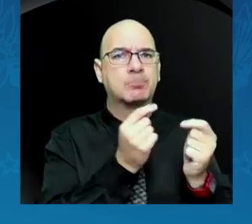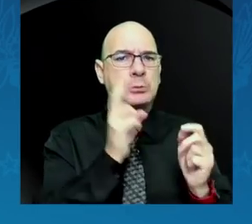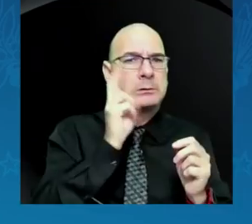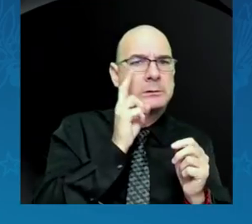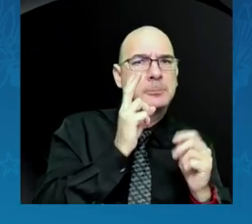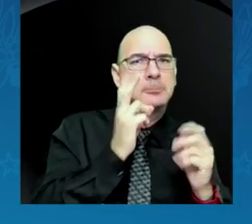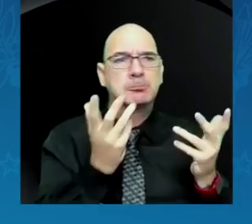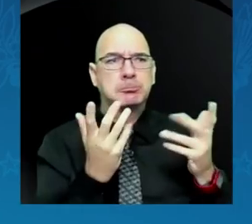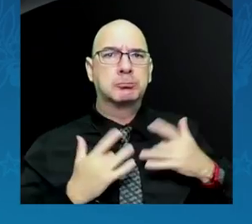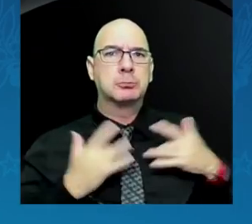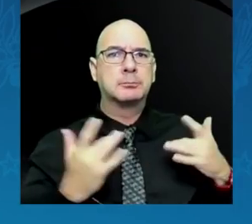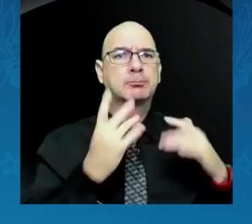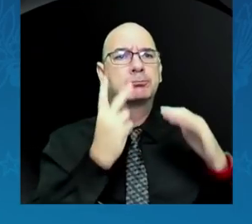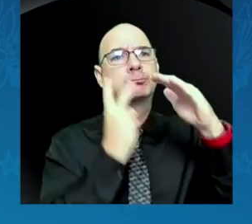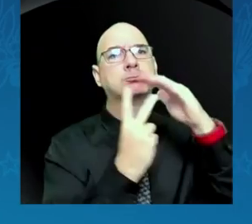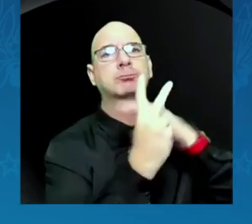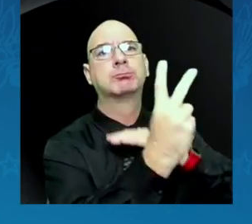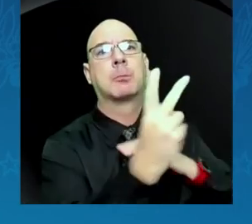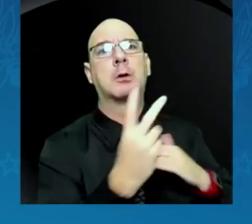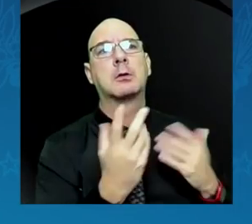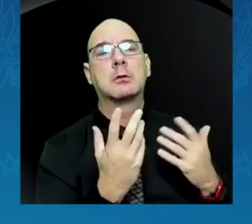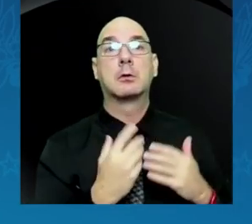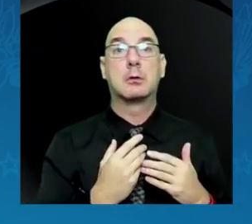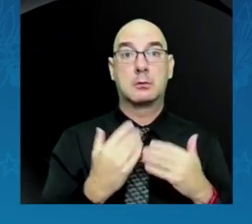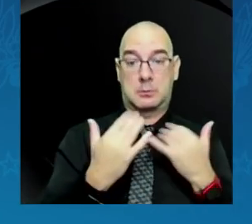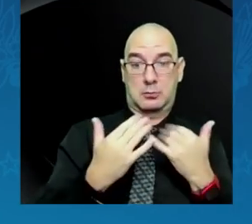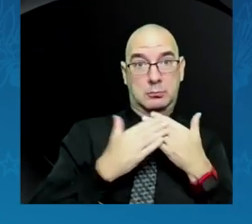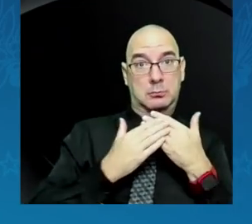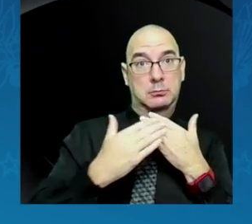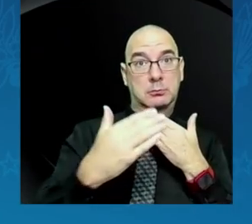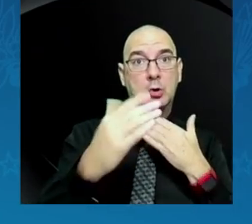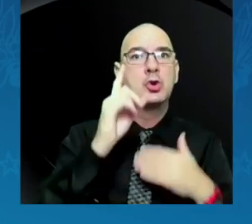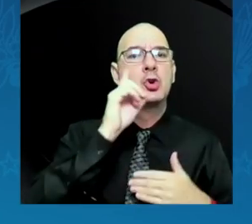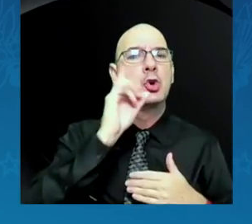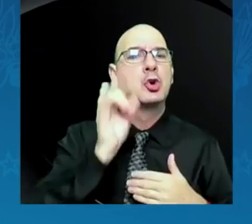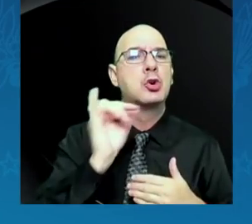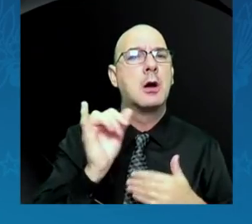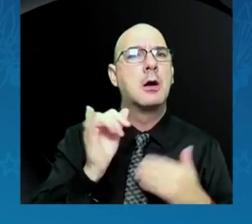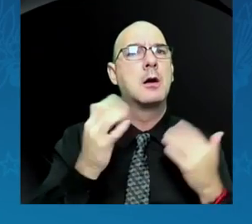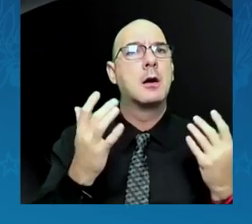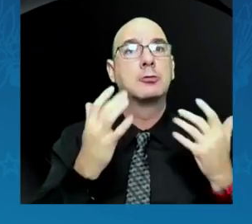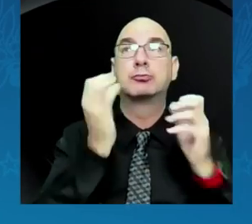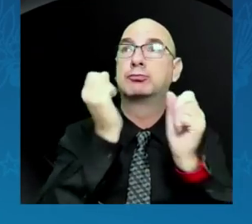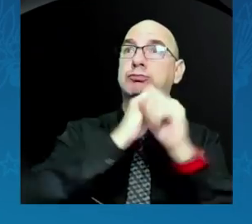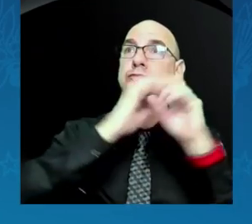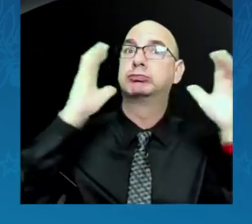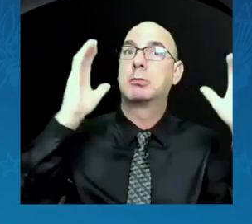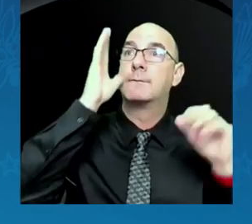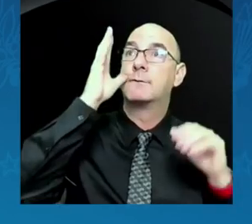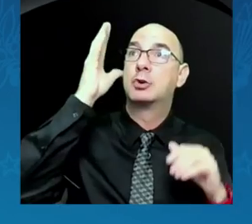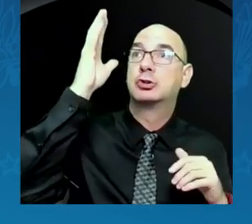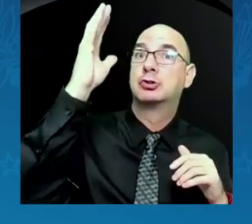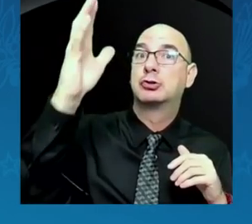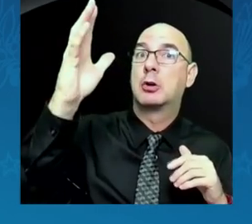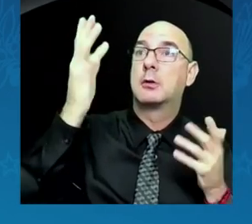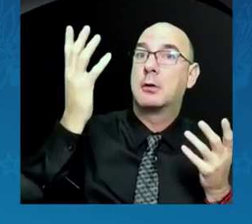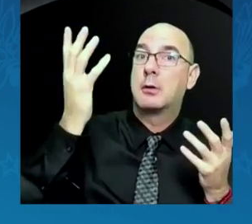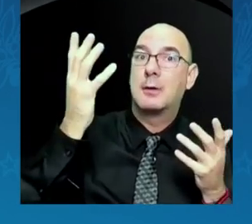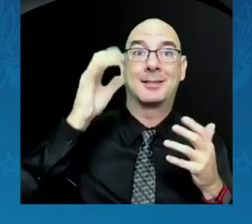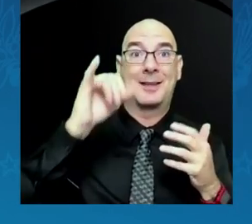are headed, where we are going, and our vision for where we should be, but also see it as a moment, yes,